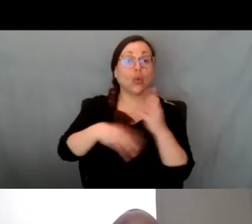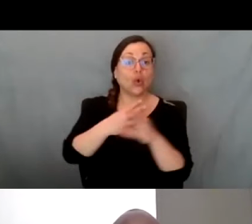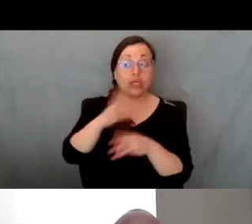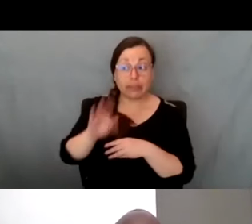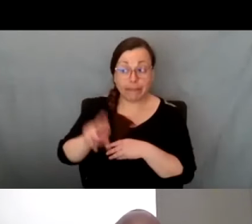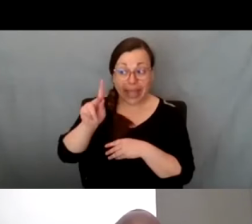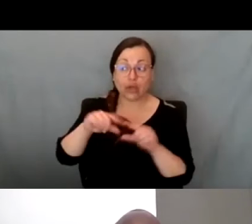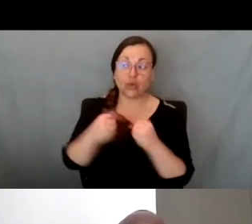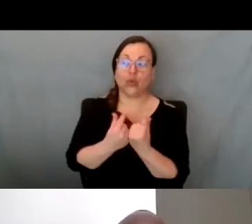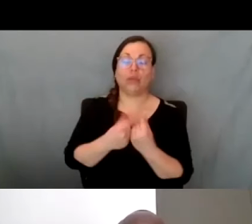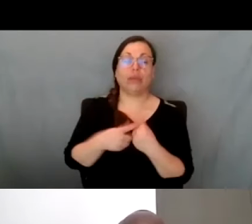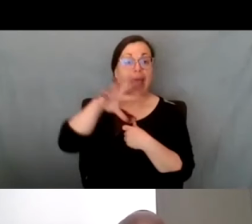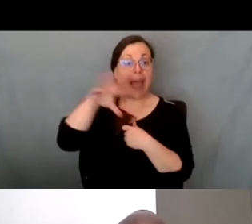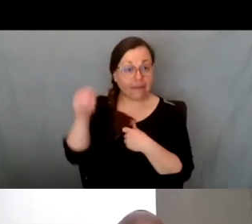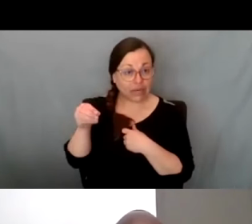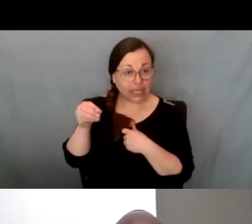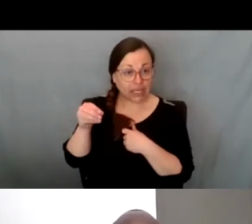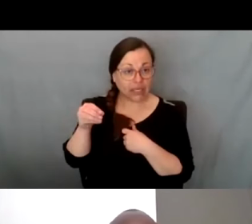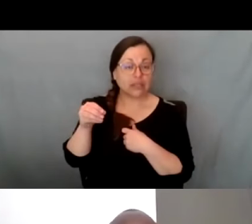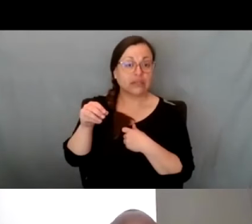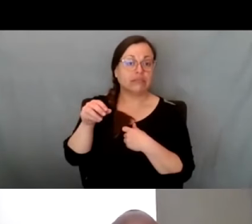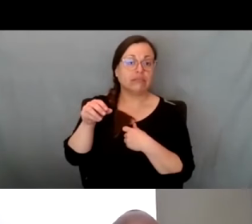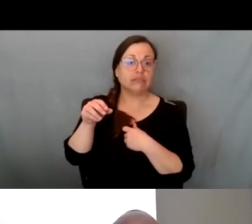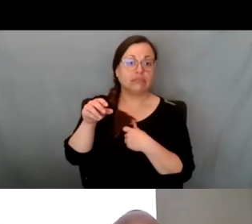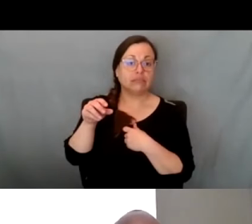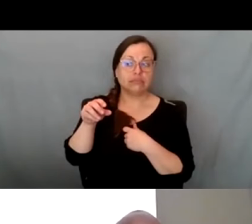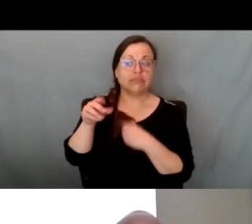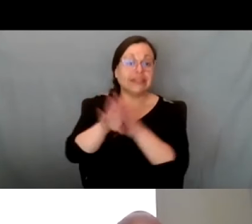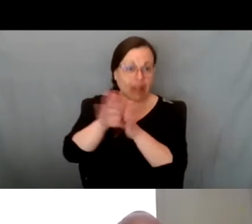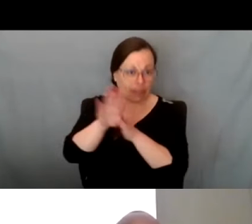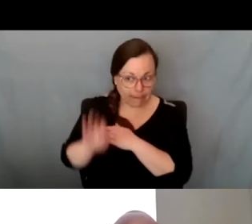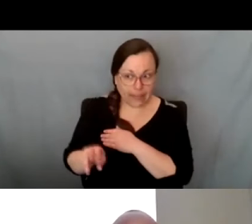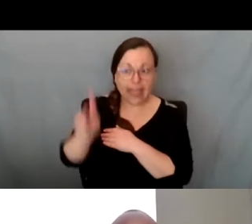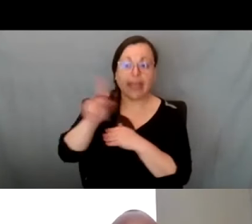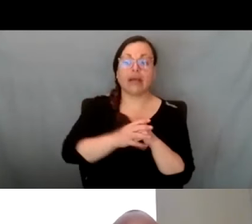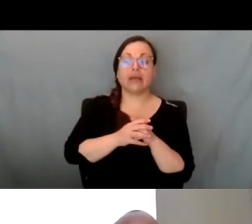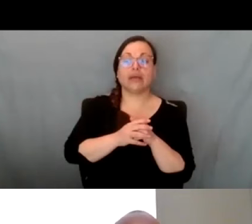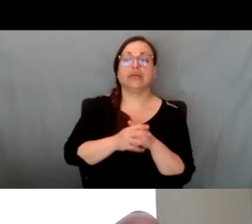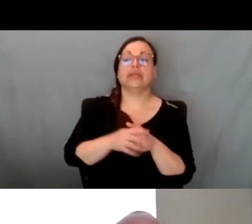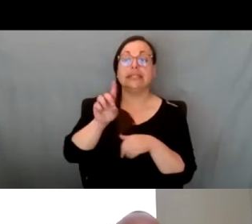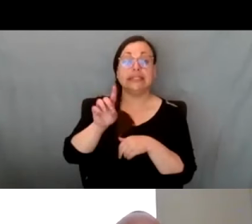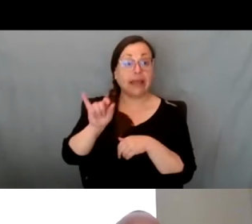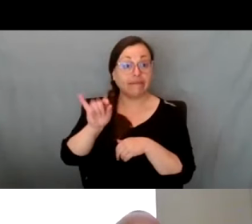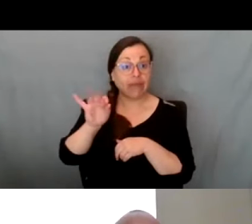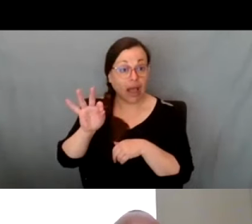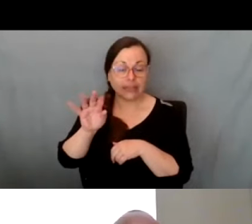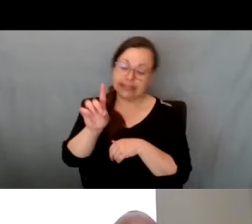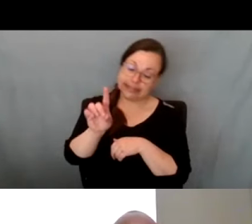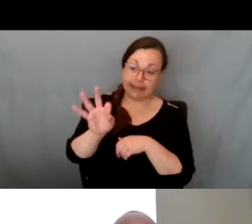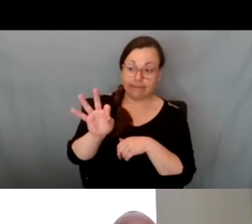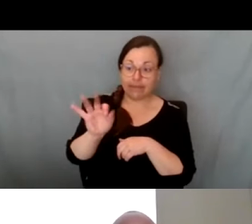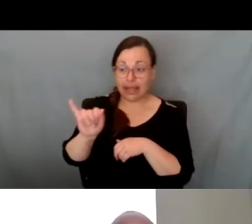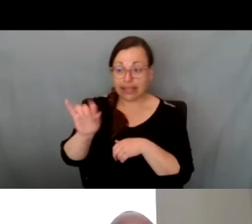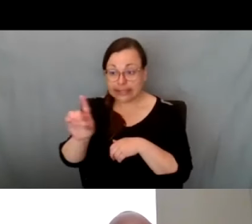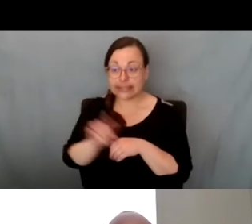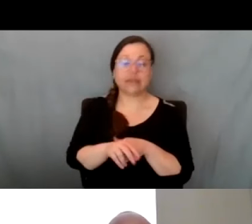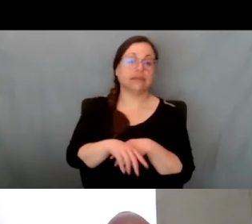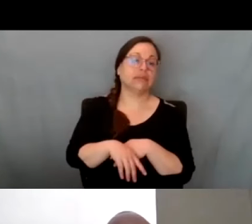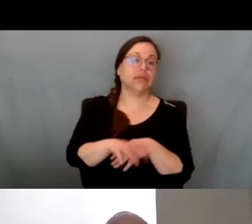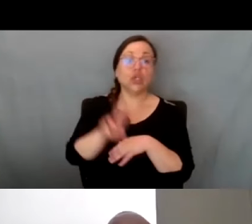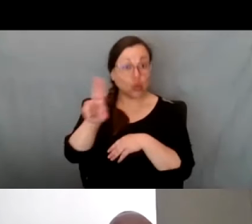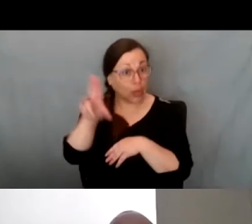Development Bank, some bilaterals like the US CDC, DFID, USAID, to make sure